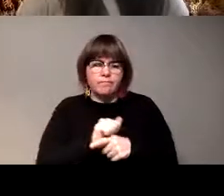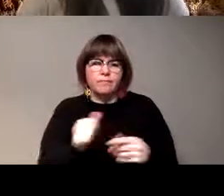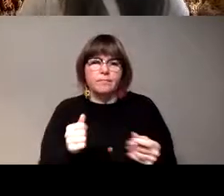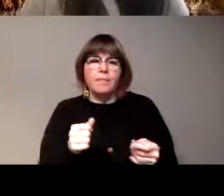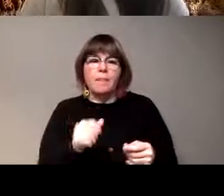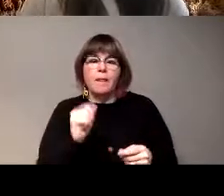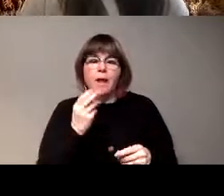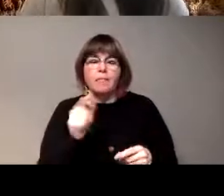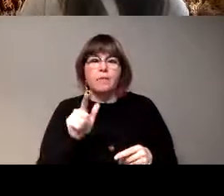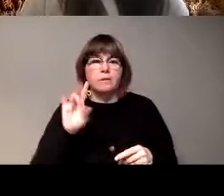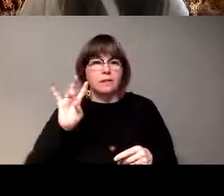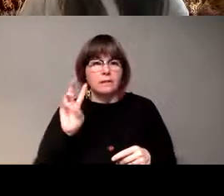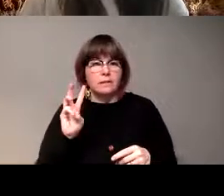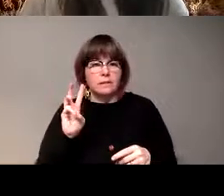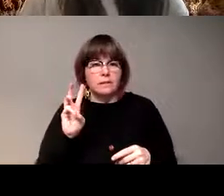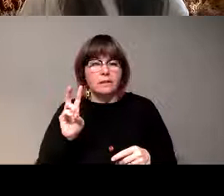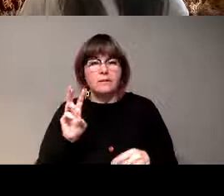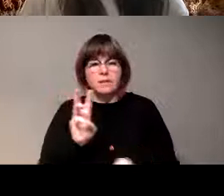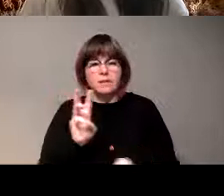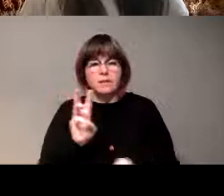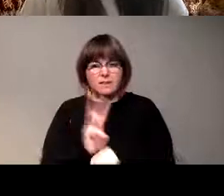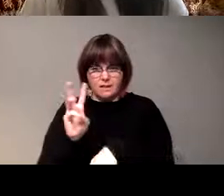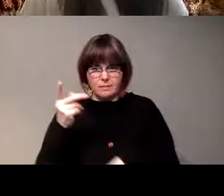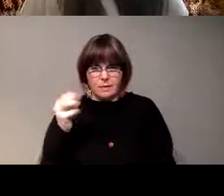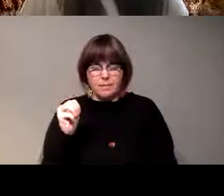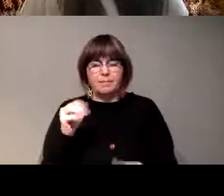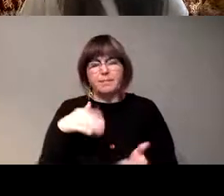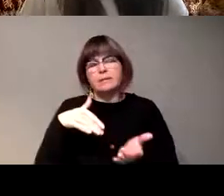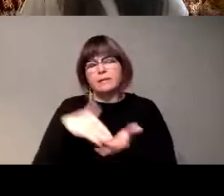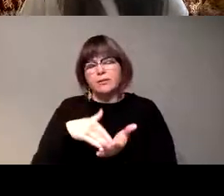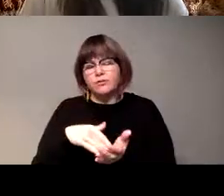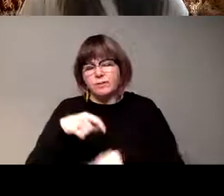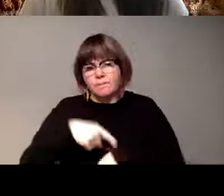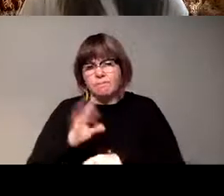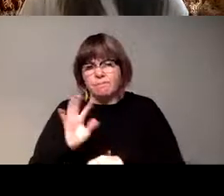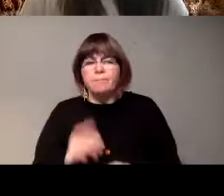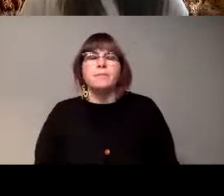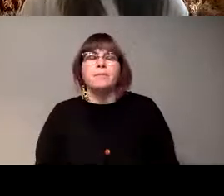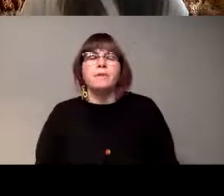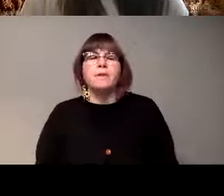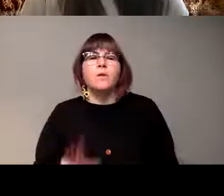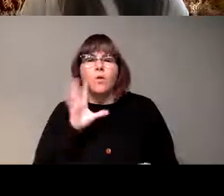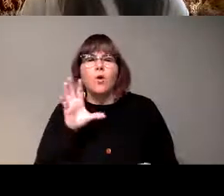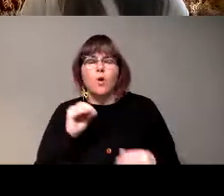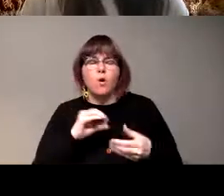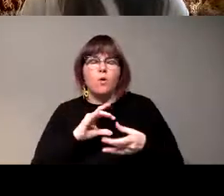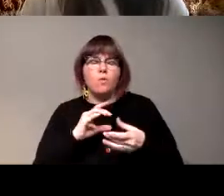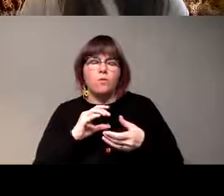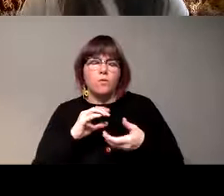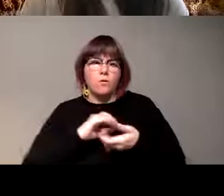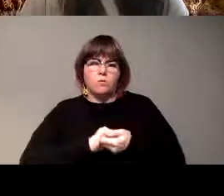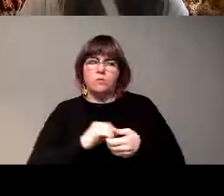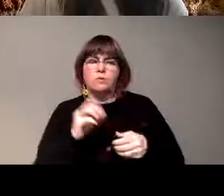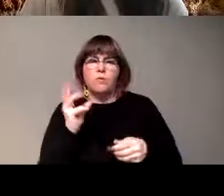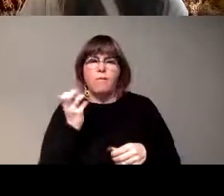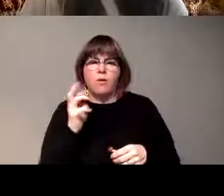on April 6th at 6 p.m. Central Daylight Time, we're going to be co-hosting a free-to-all